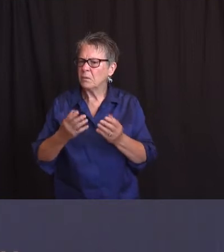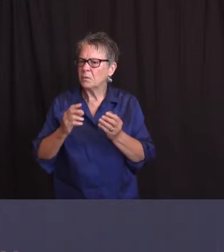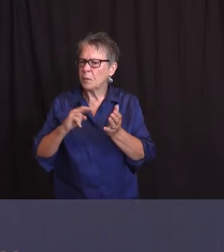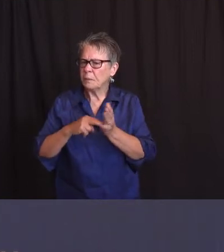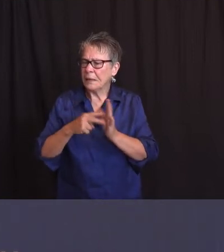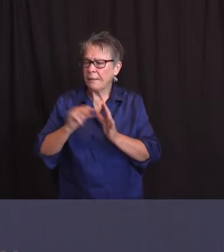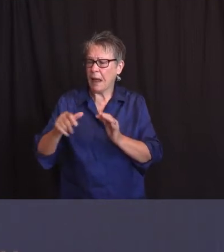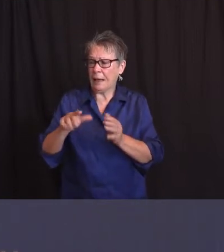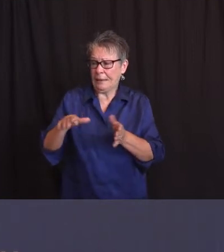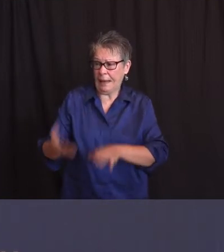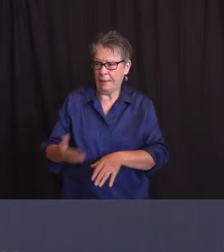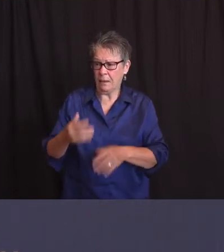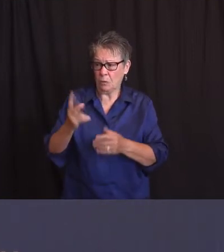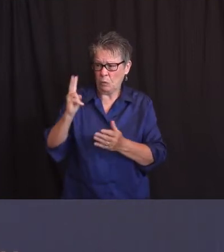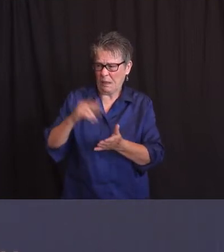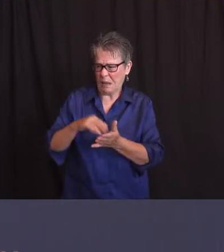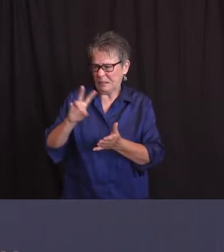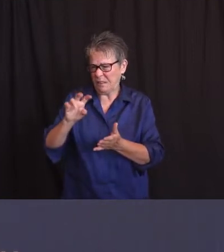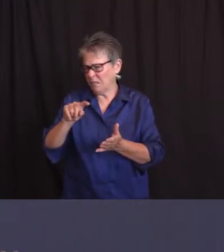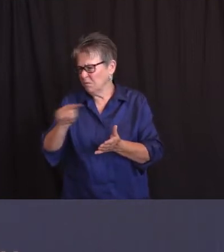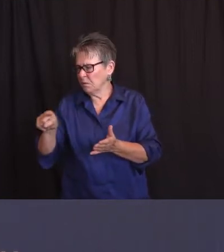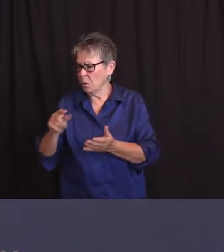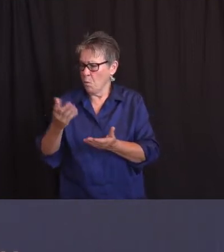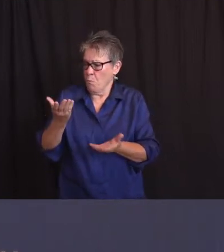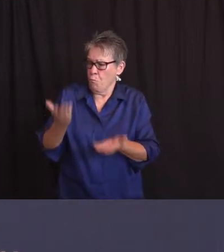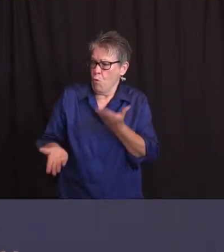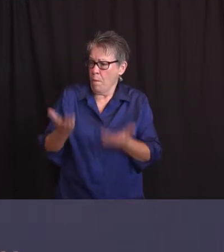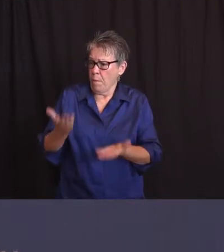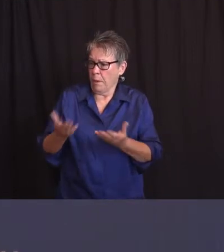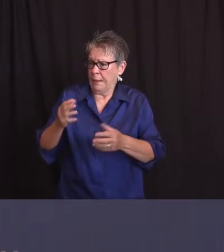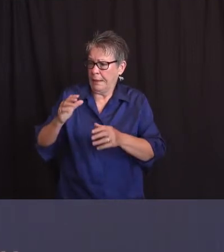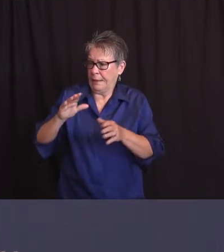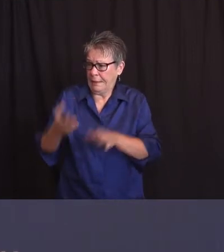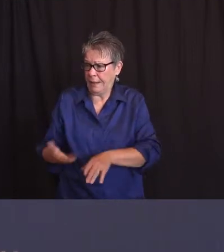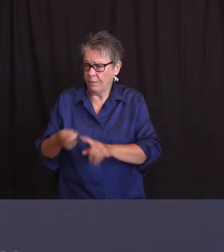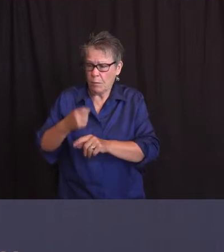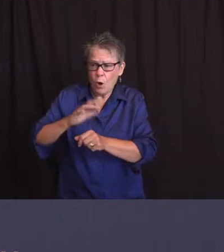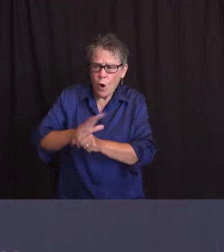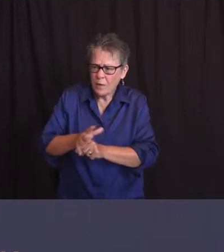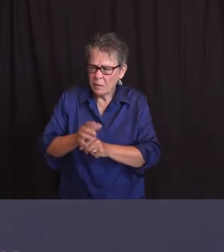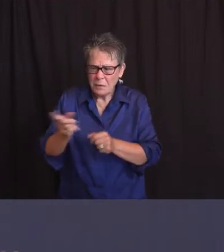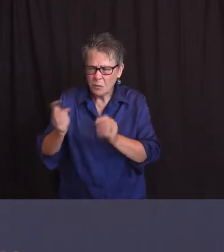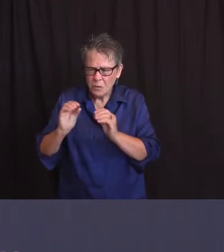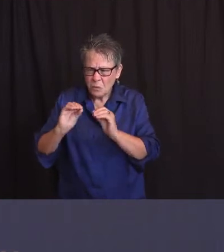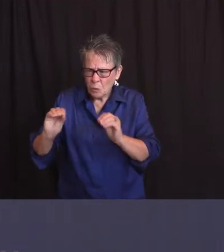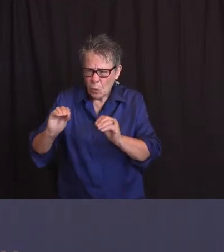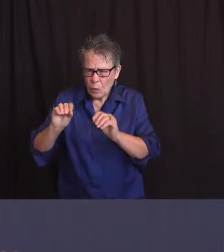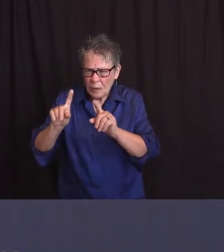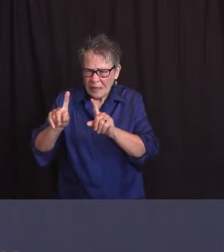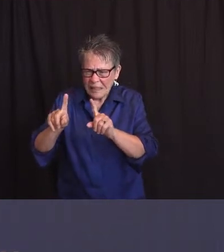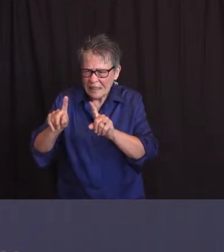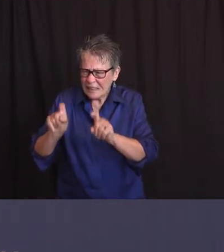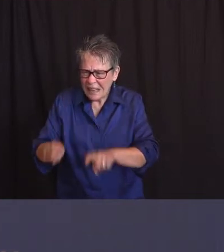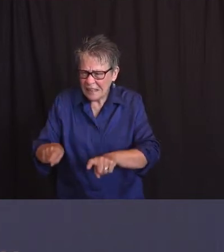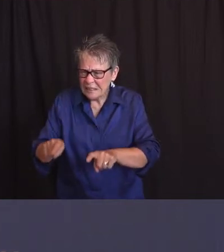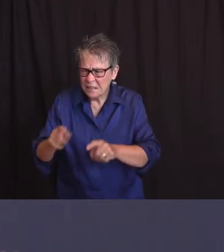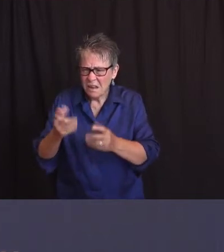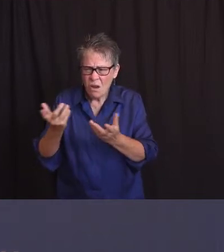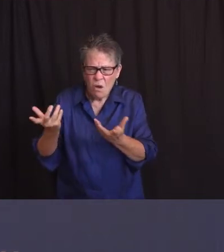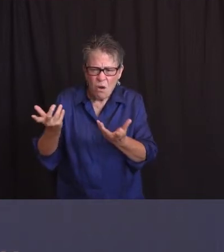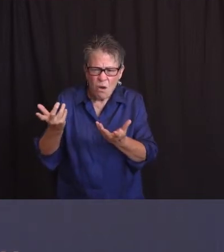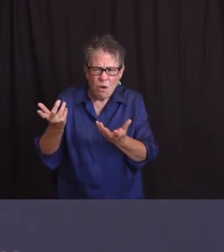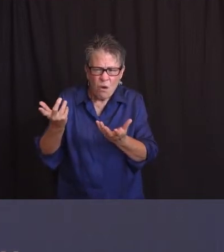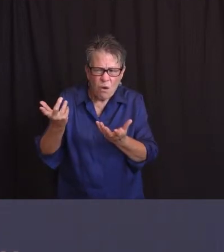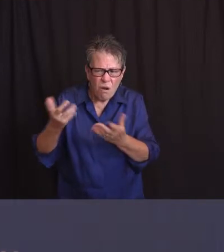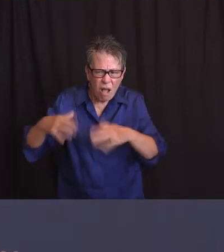population? For you, Commissioner Persicelli, obviously we have an increased amount of cases of COVID-19, but I saw just 33 people on